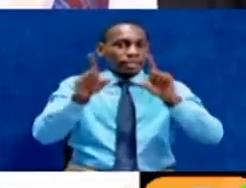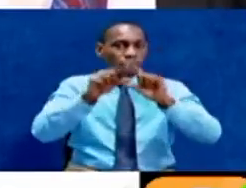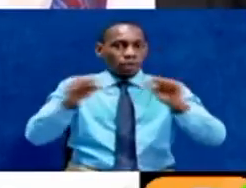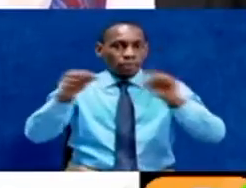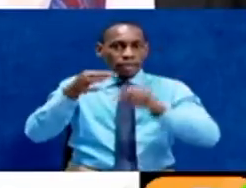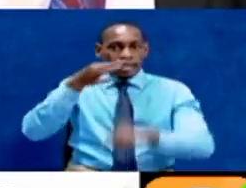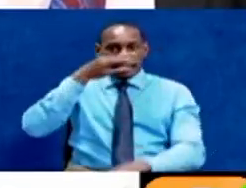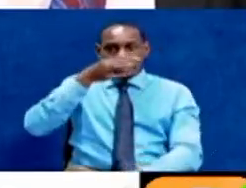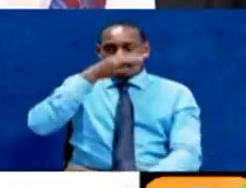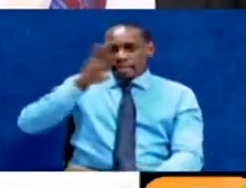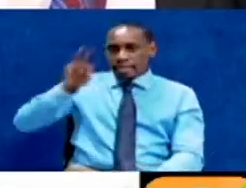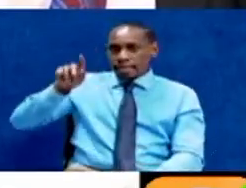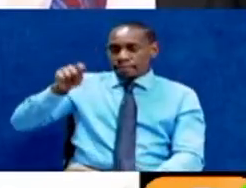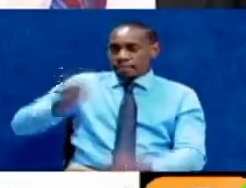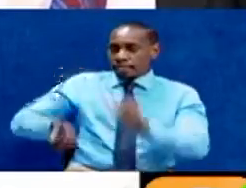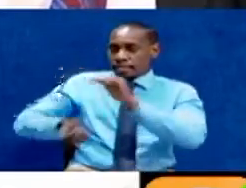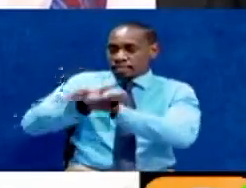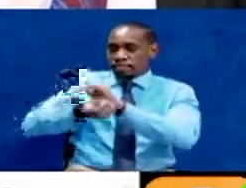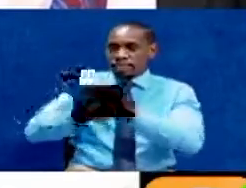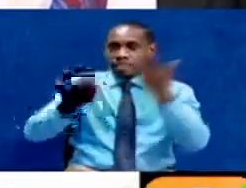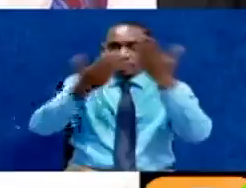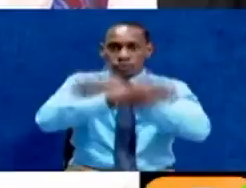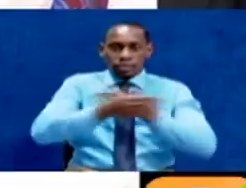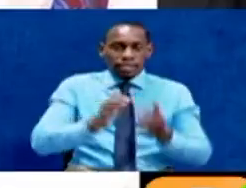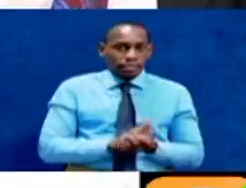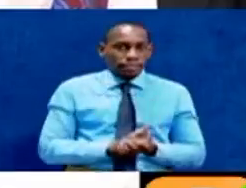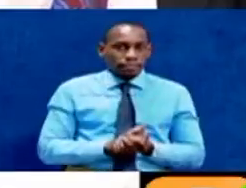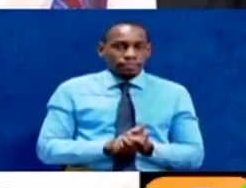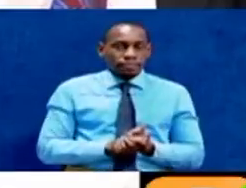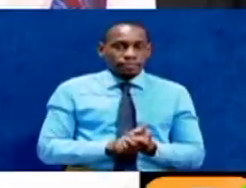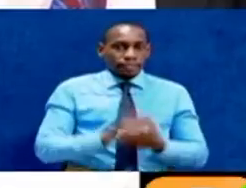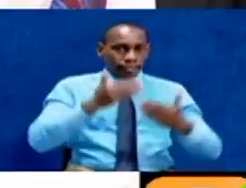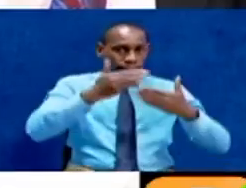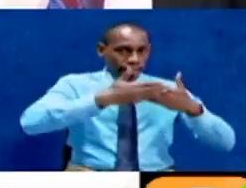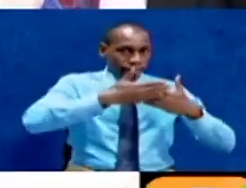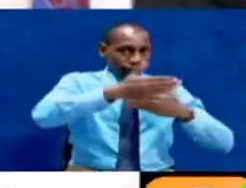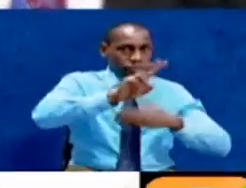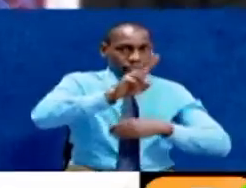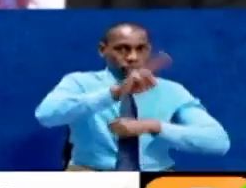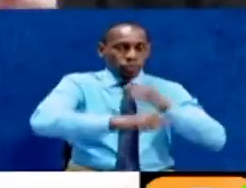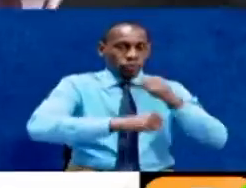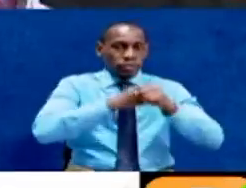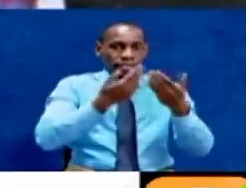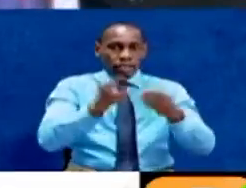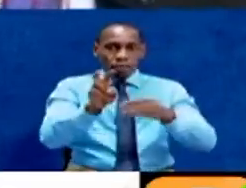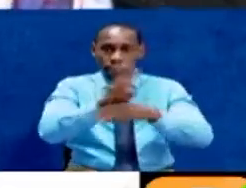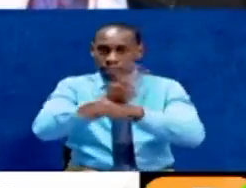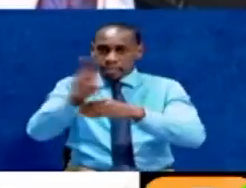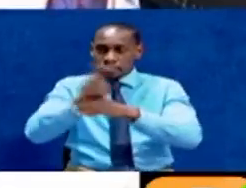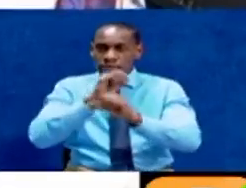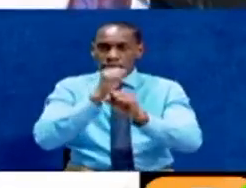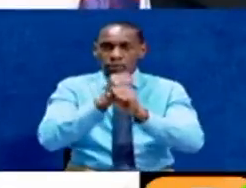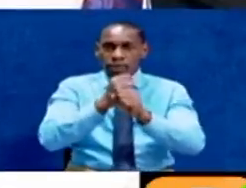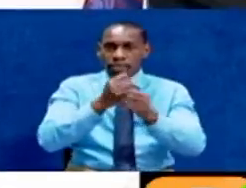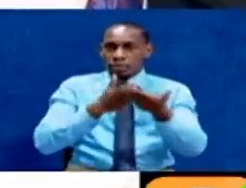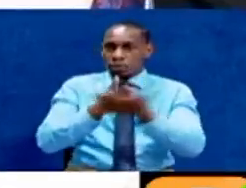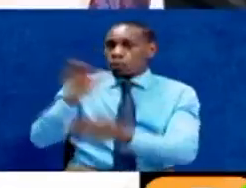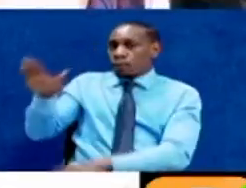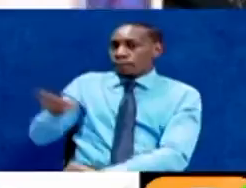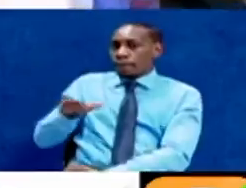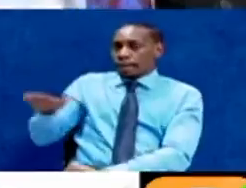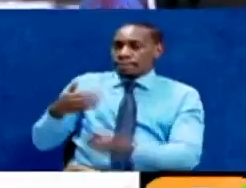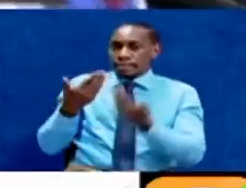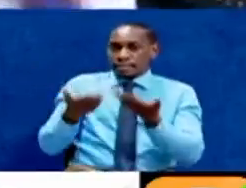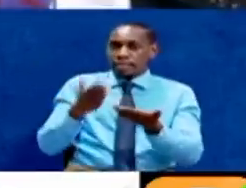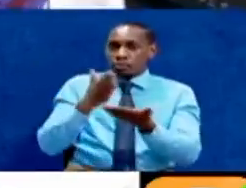is saying in perspective tonight? Honorable Ngunjiri Wambugu, the next 2 years, how will oversight be performed by a parliament that has